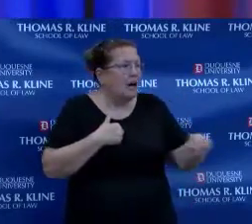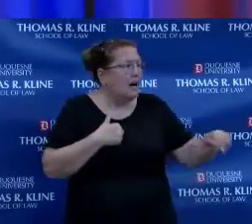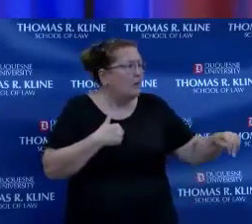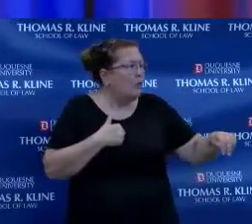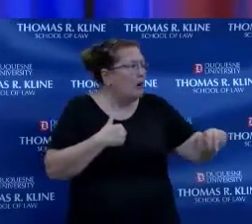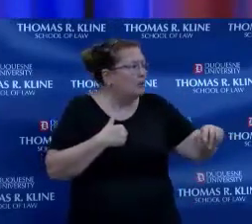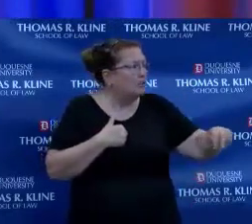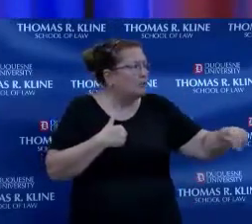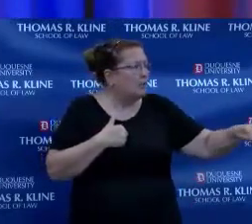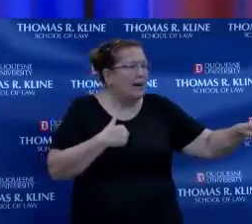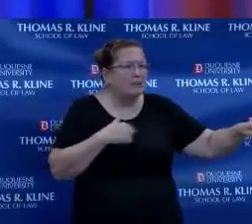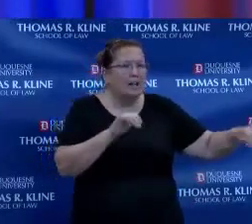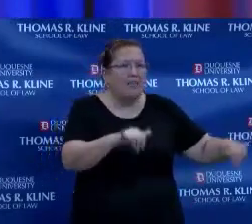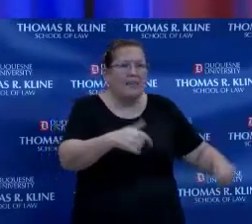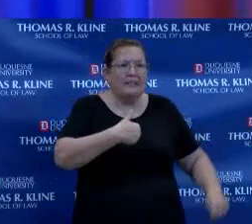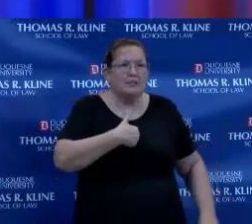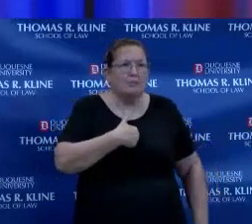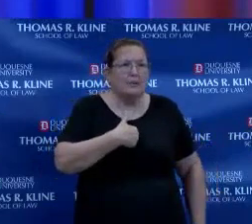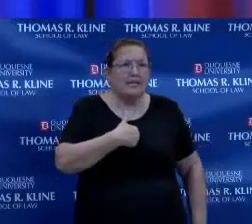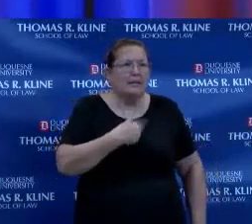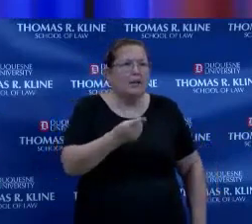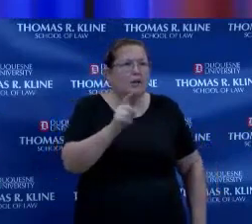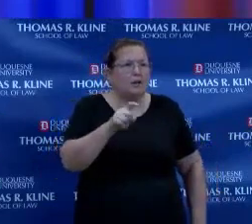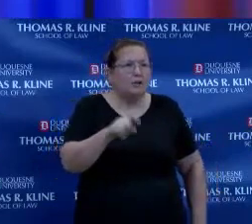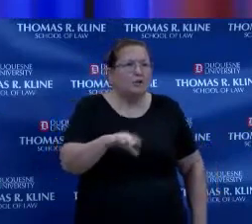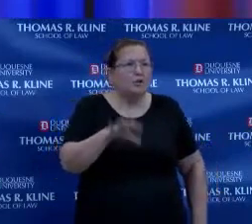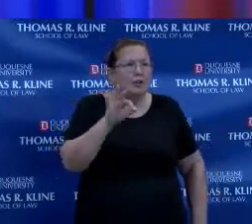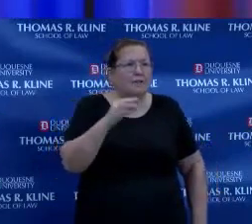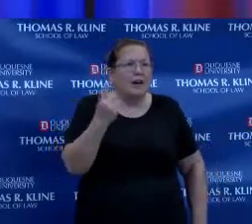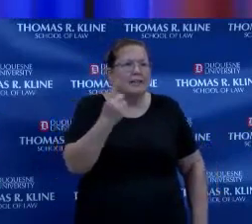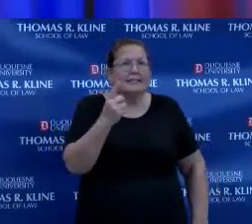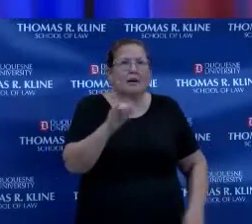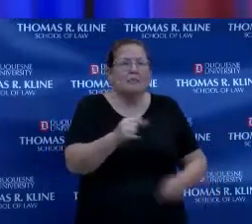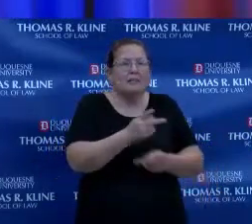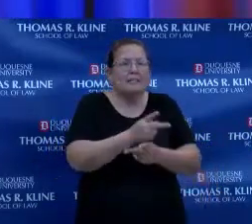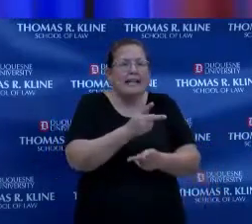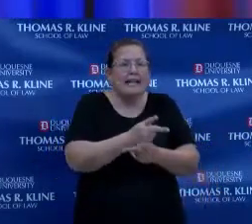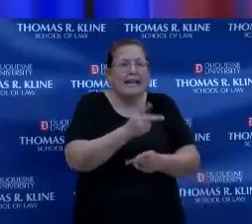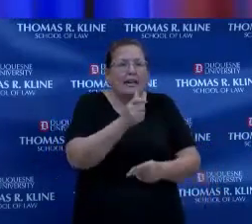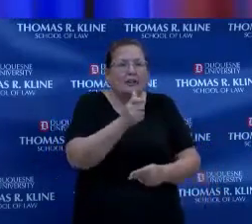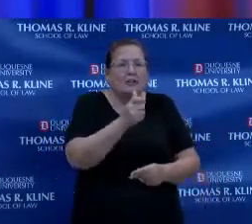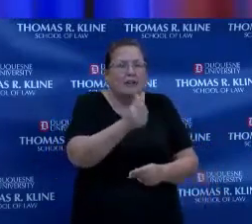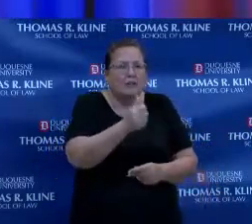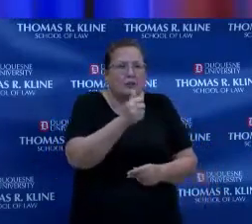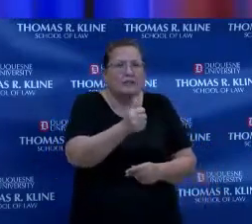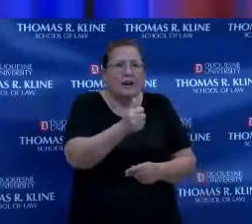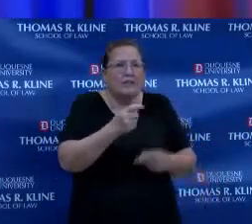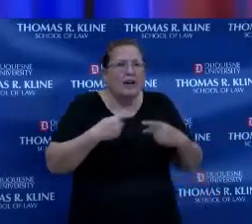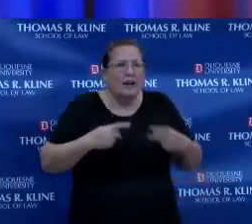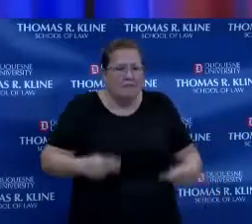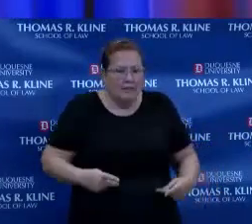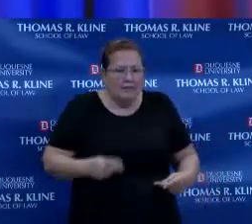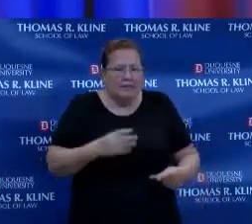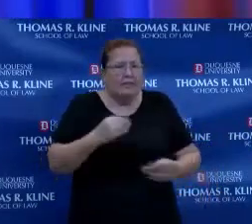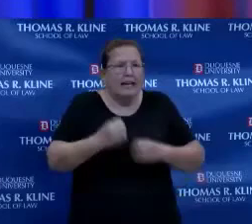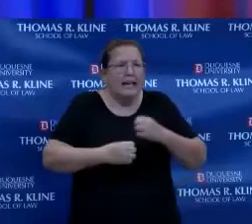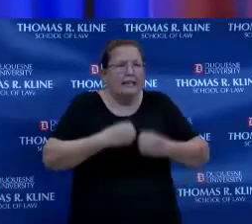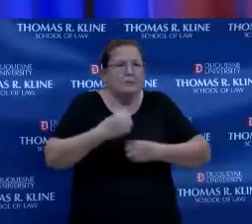rain. That's me. You should find something that takes care of yourself physically and